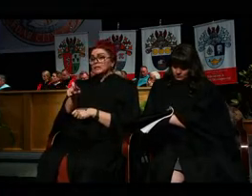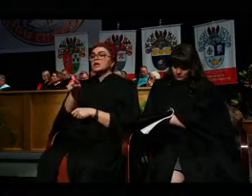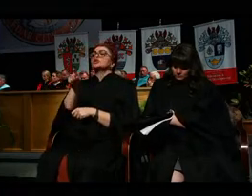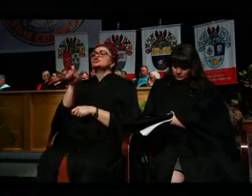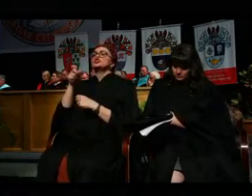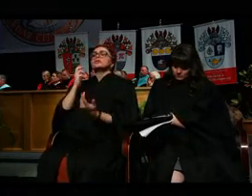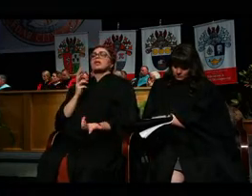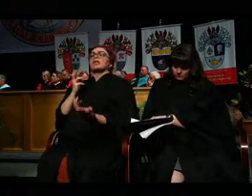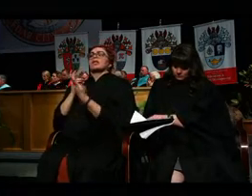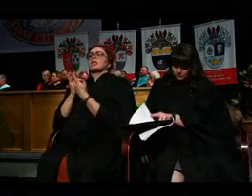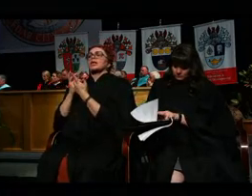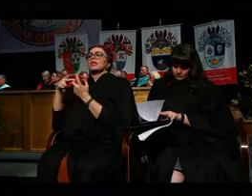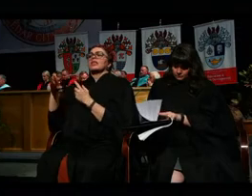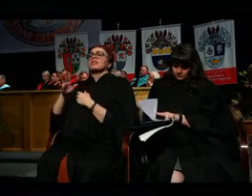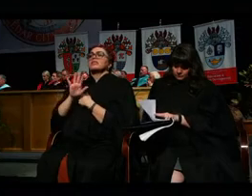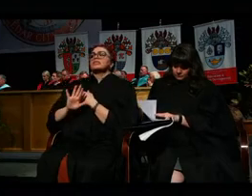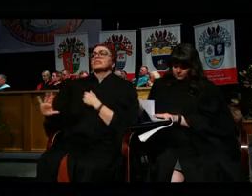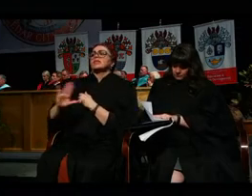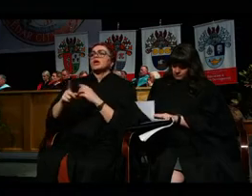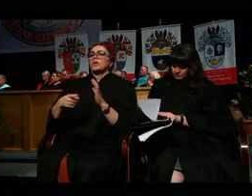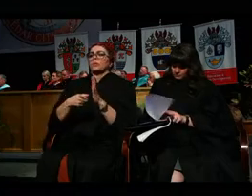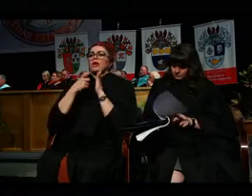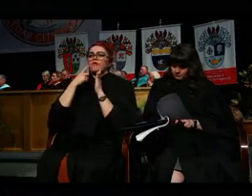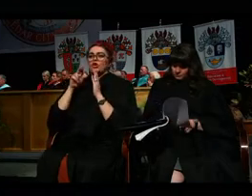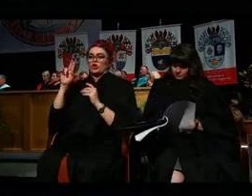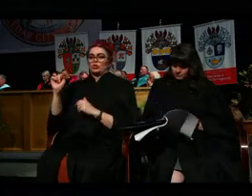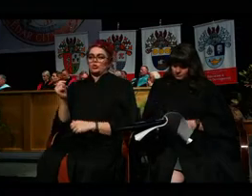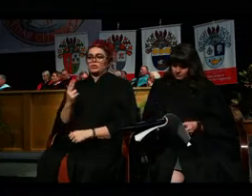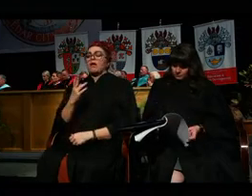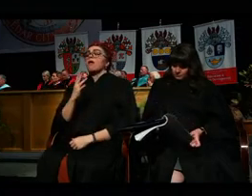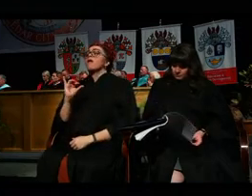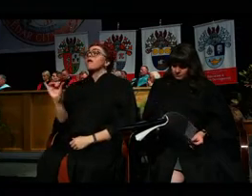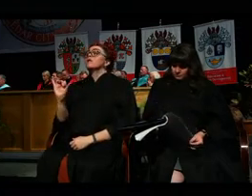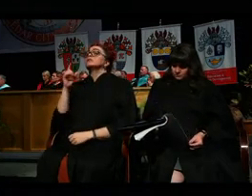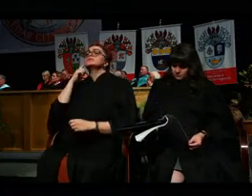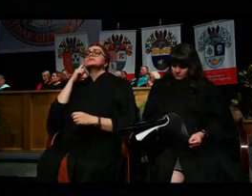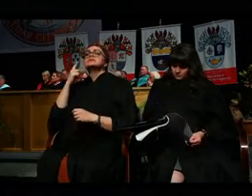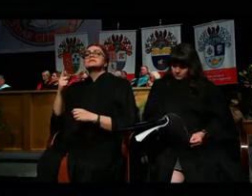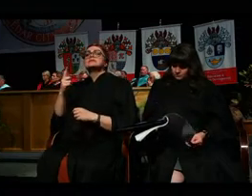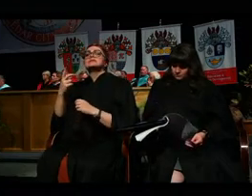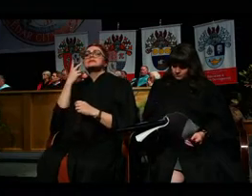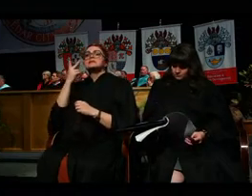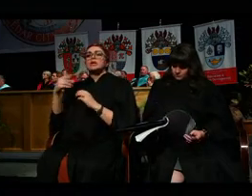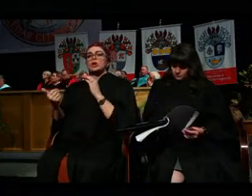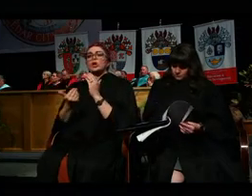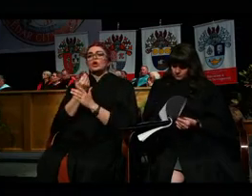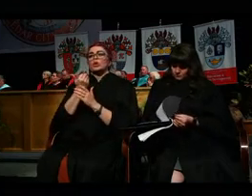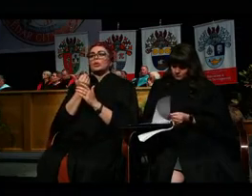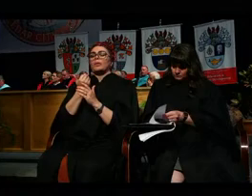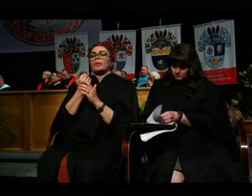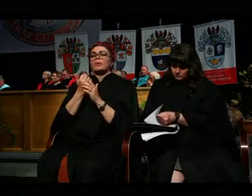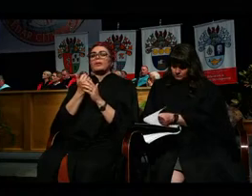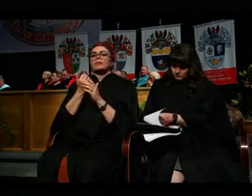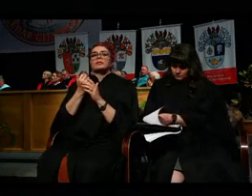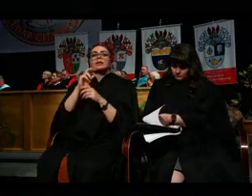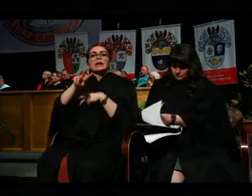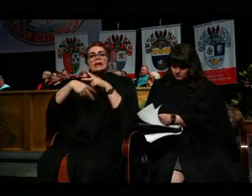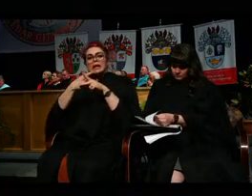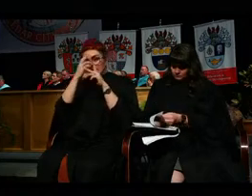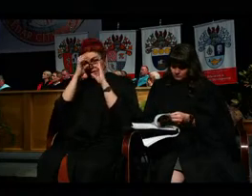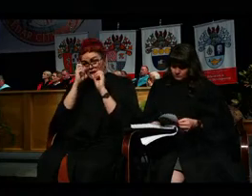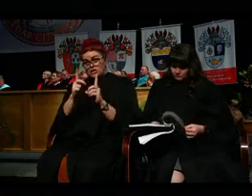demands. And we must continually look at new models of educational delivery, including additional certificate programs, stackable